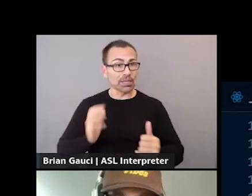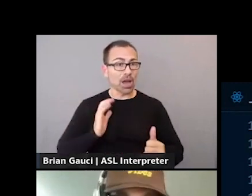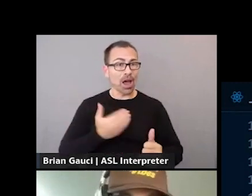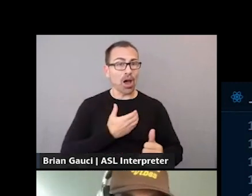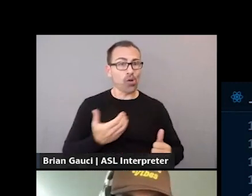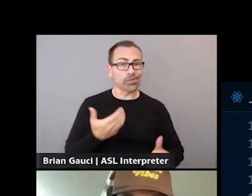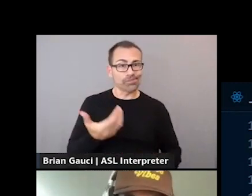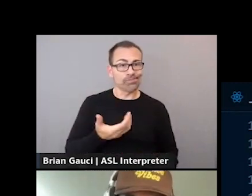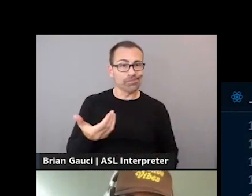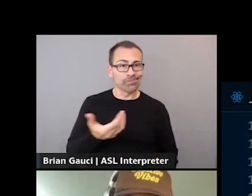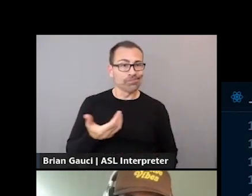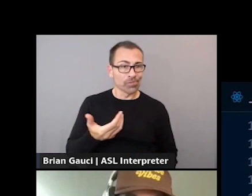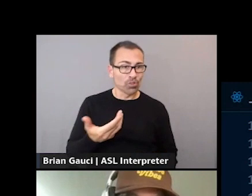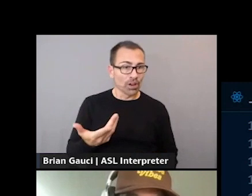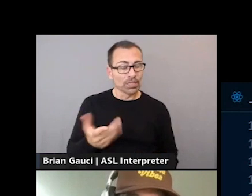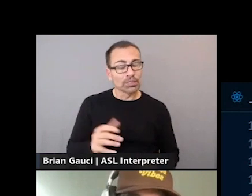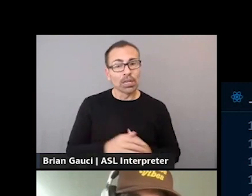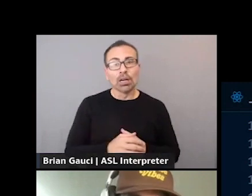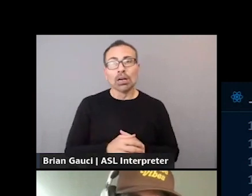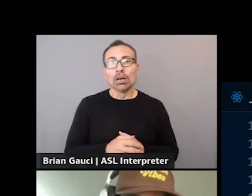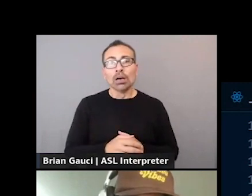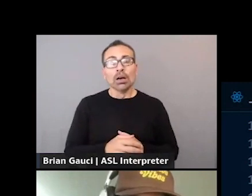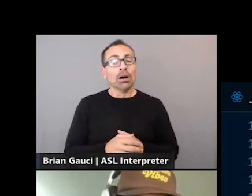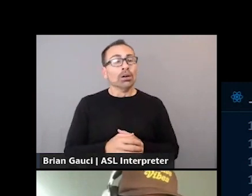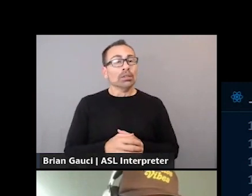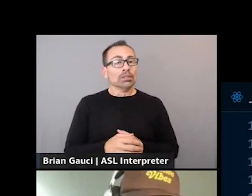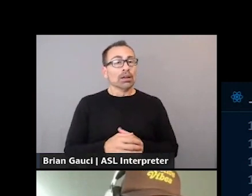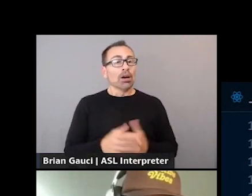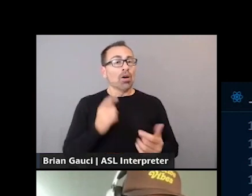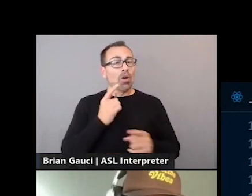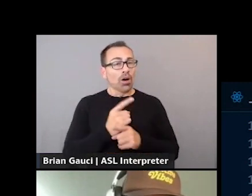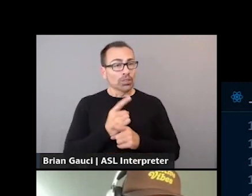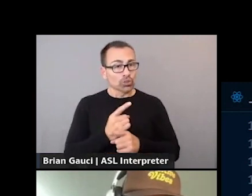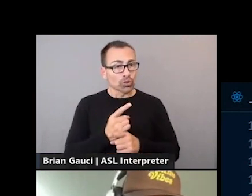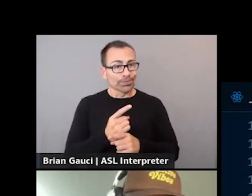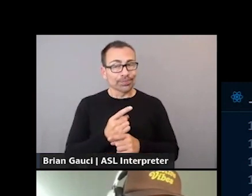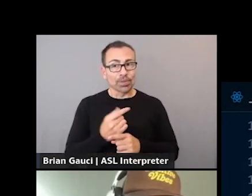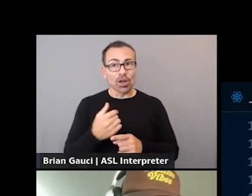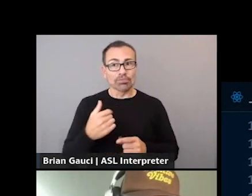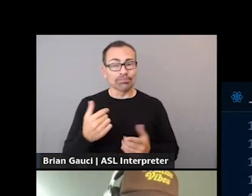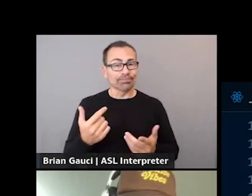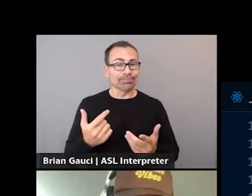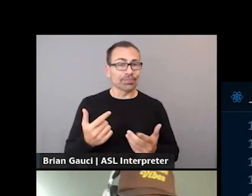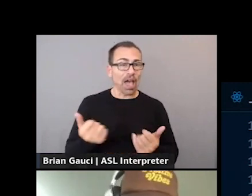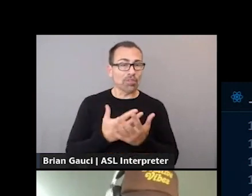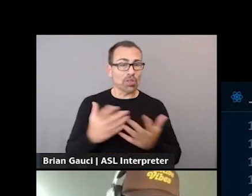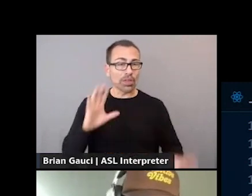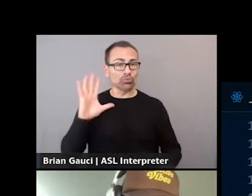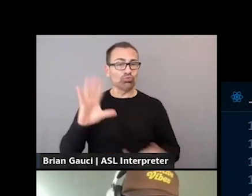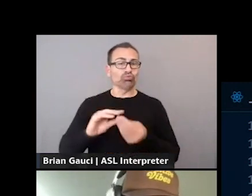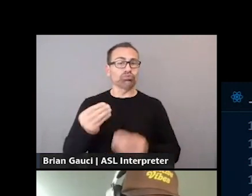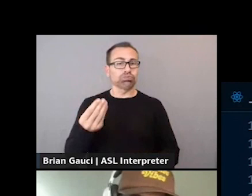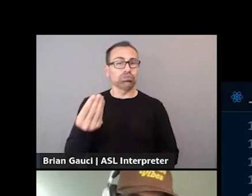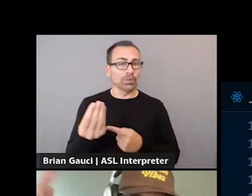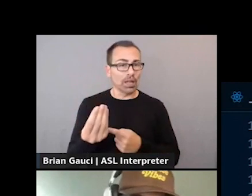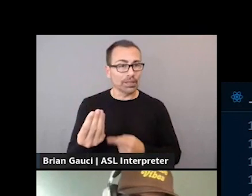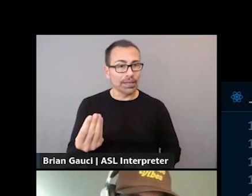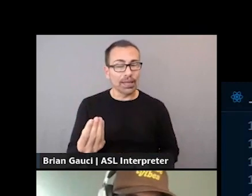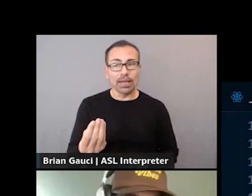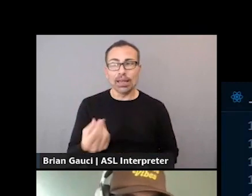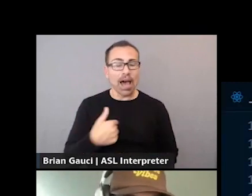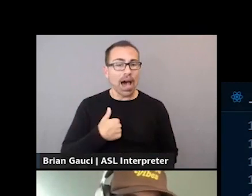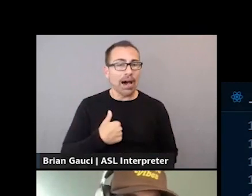it. But it also lets me consolidate and not have to know, as a client application, all